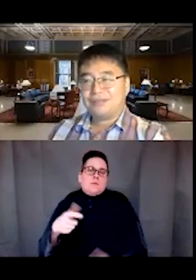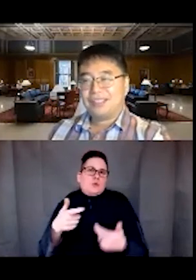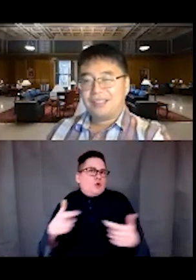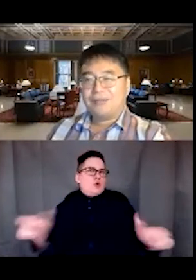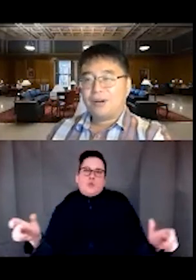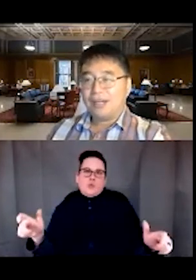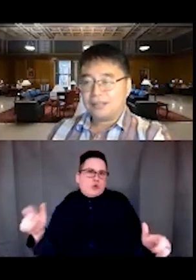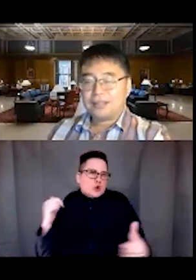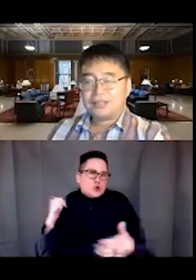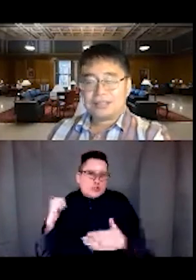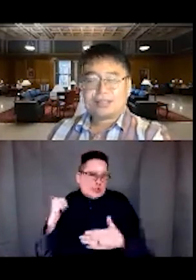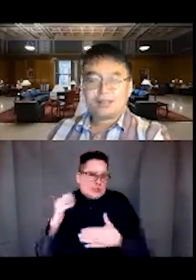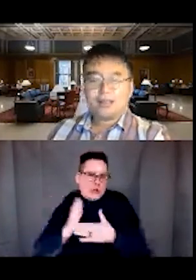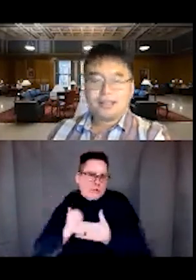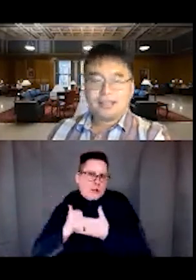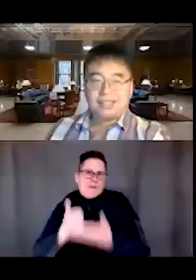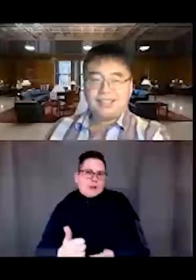intervention for us. So